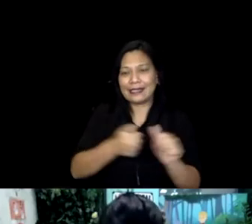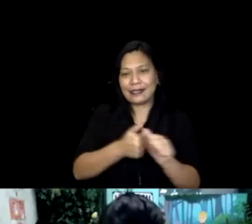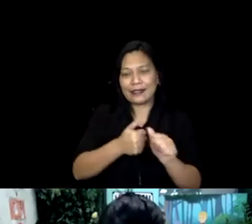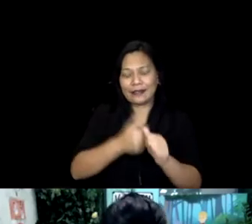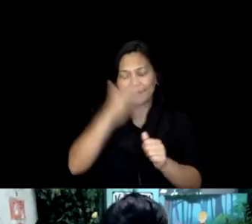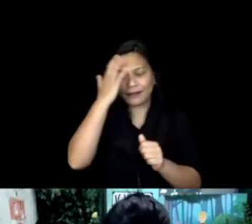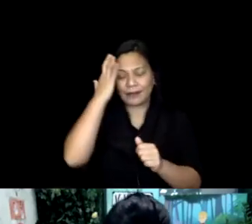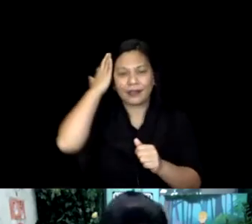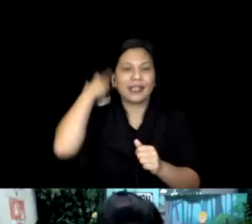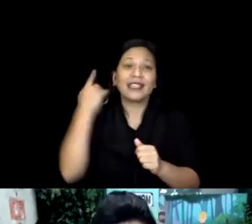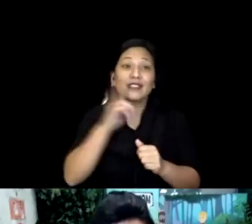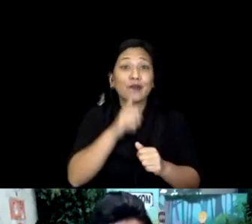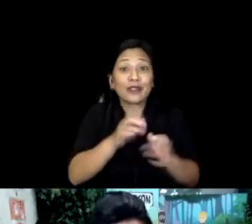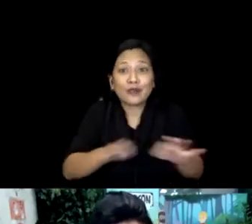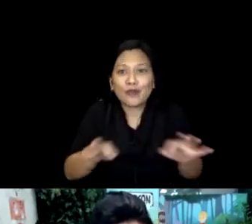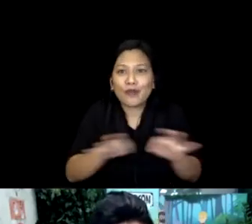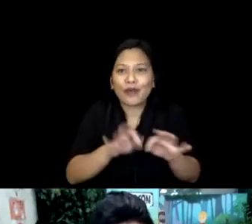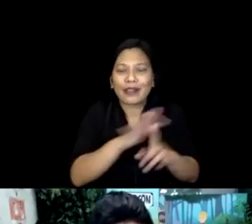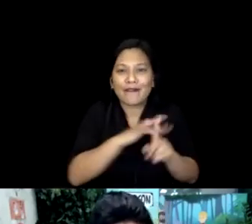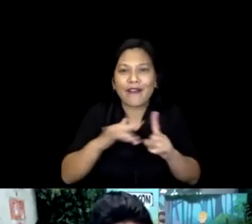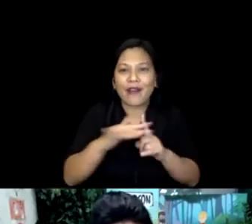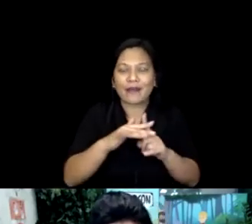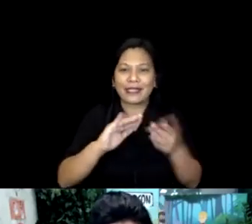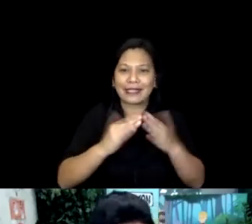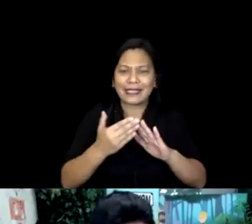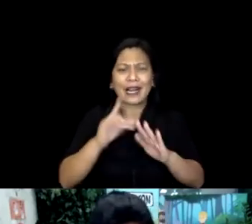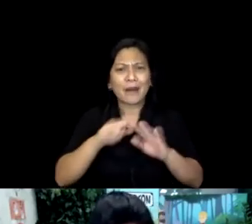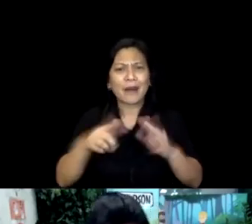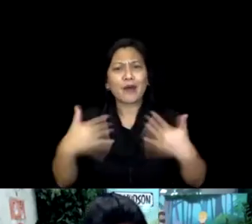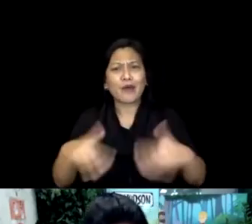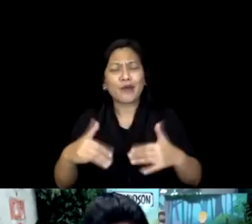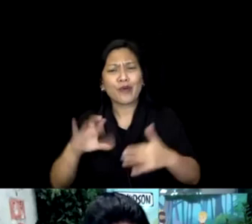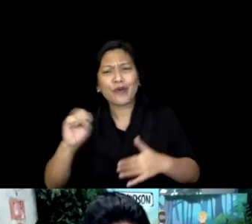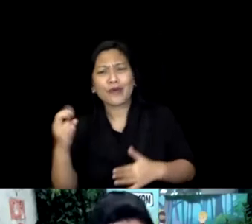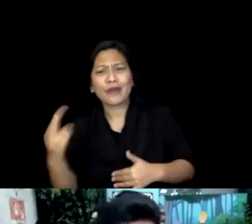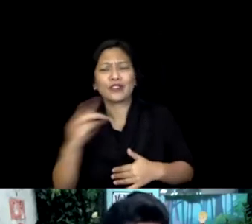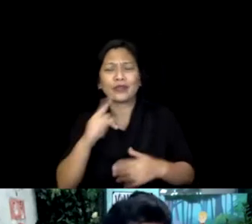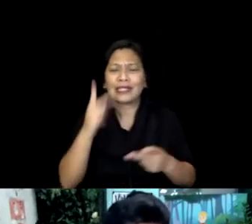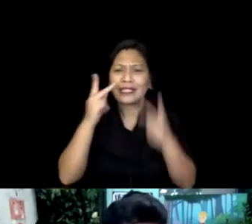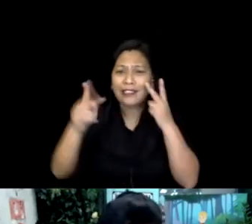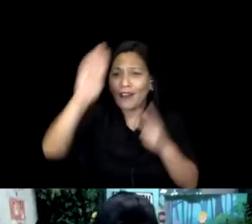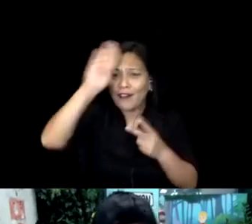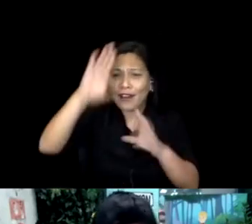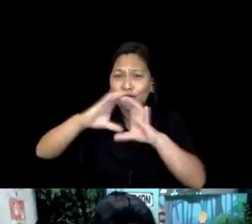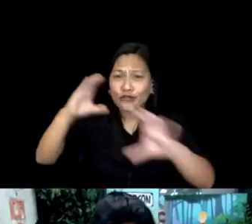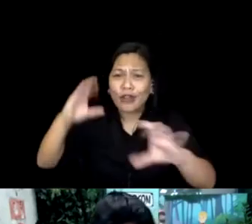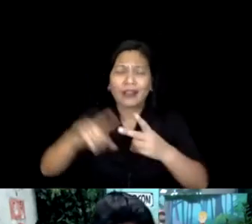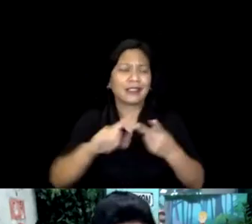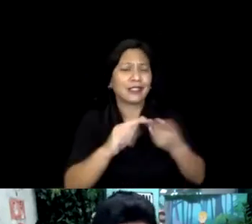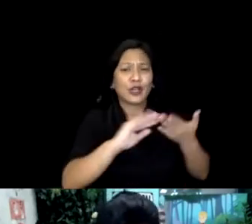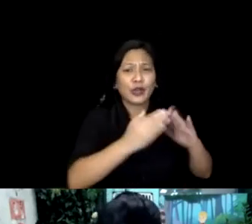it's a city setting where I feel it's a really rich experience for kids. You know, they see fire trucks and they have community gardens